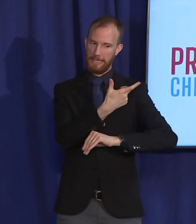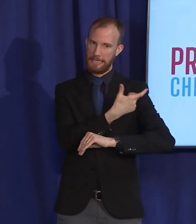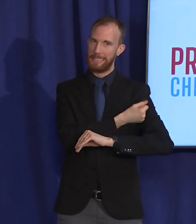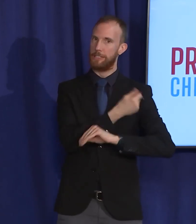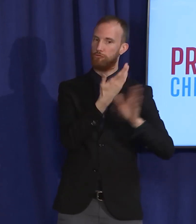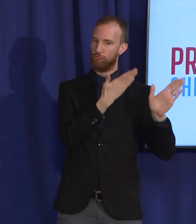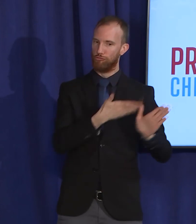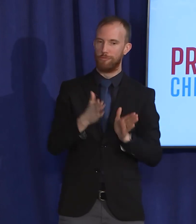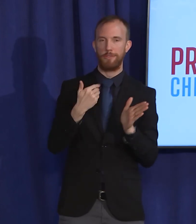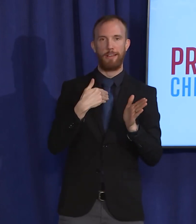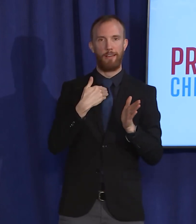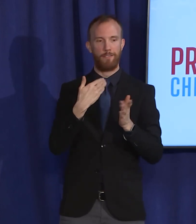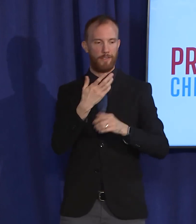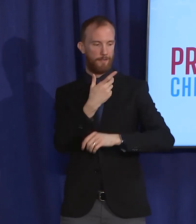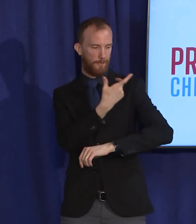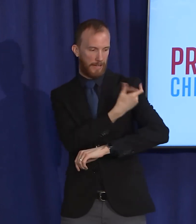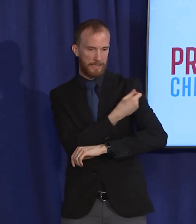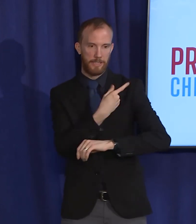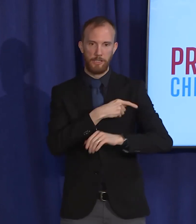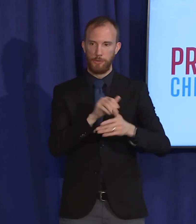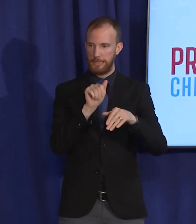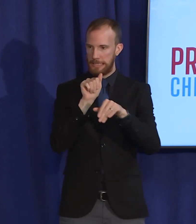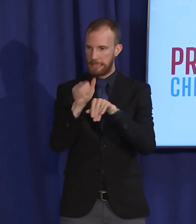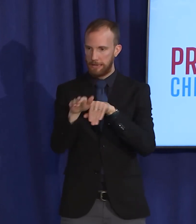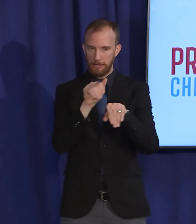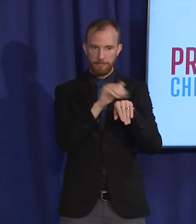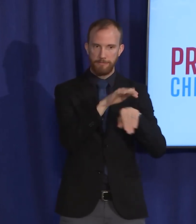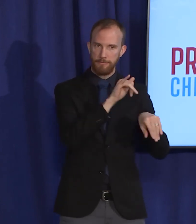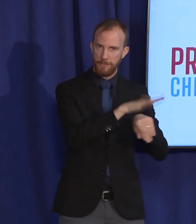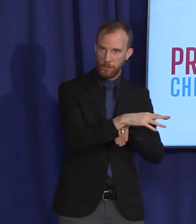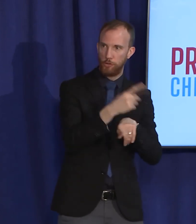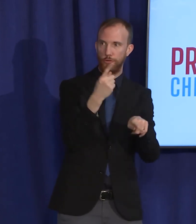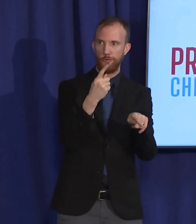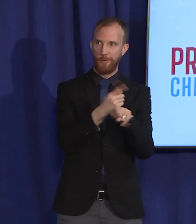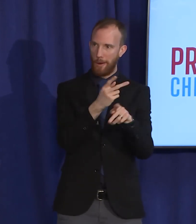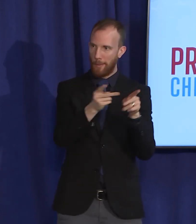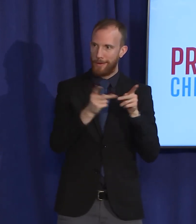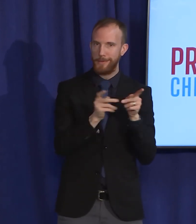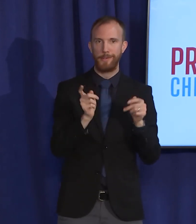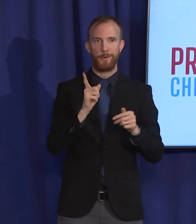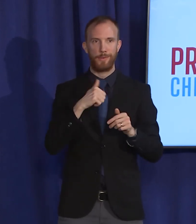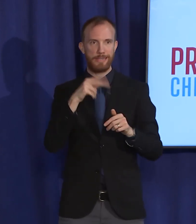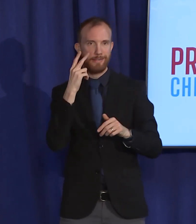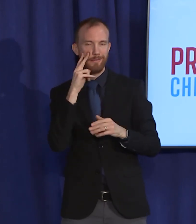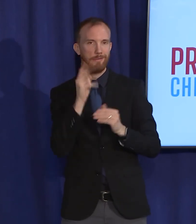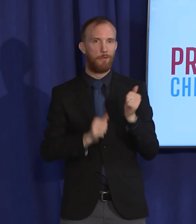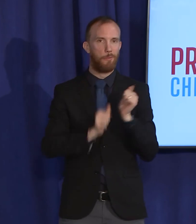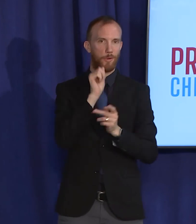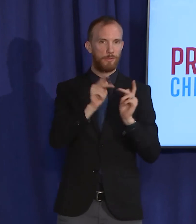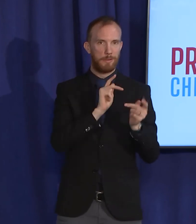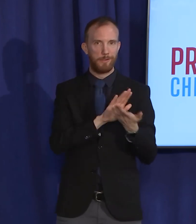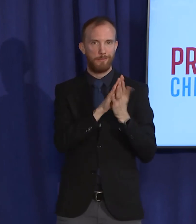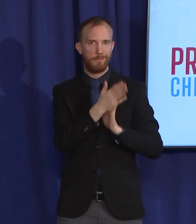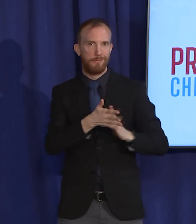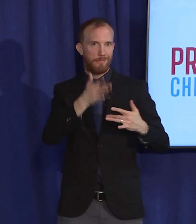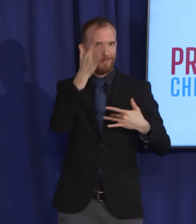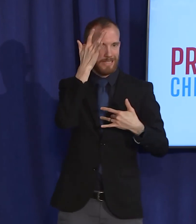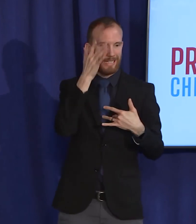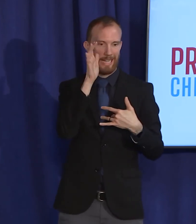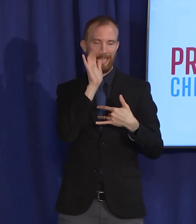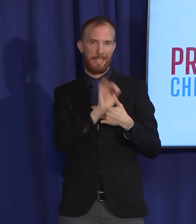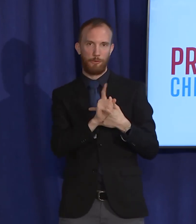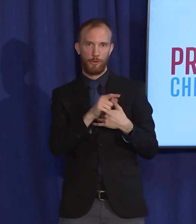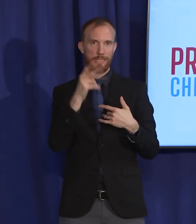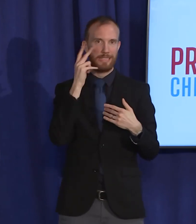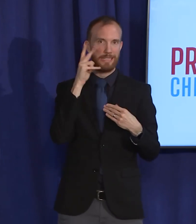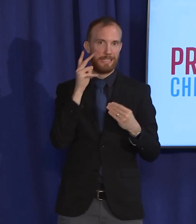vaccine into the places where the most COVID cases are being driven, which in turn are where we see variants emerge and spread.